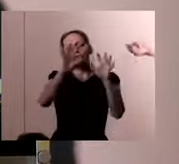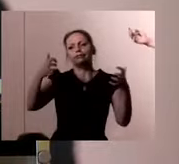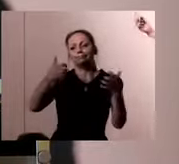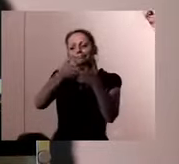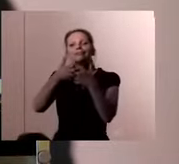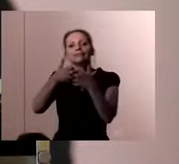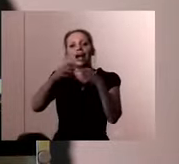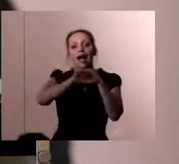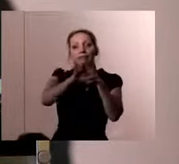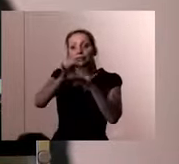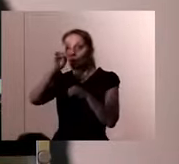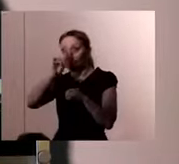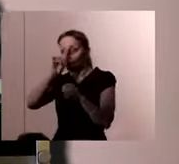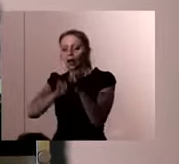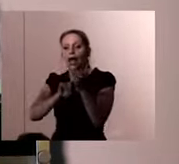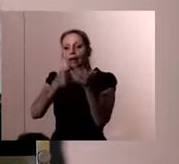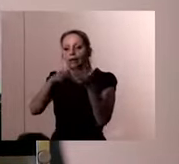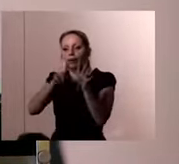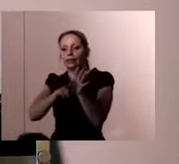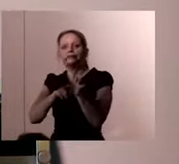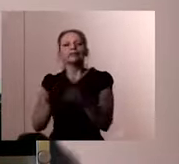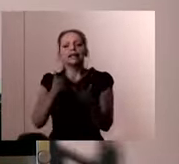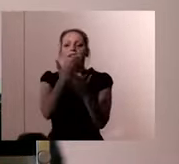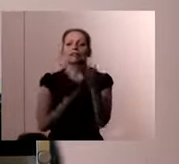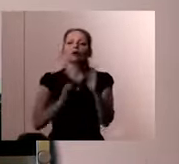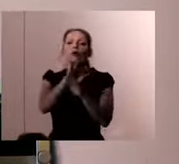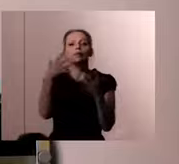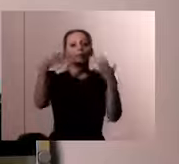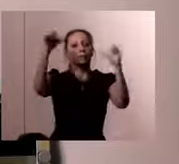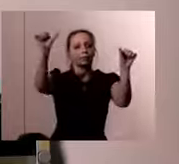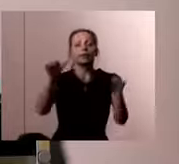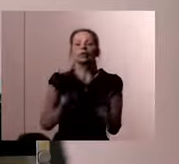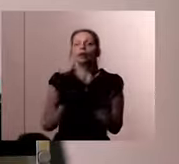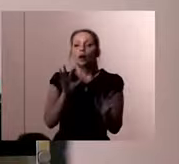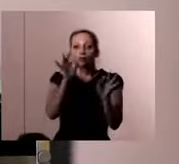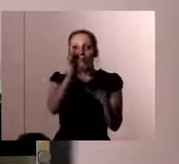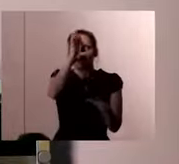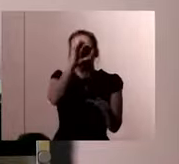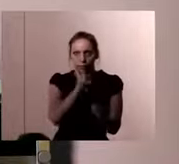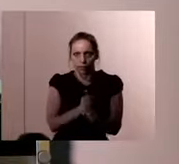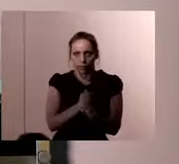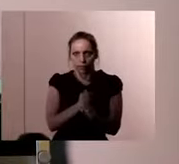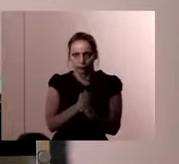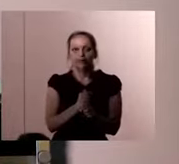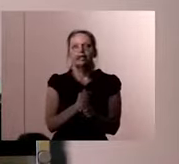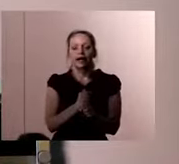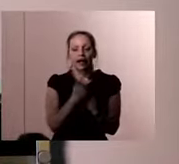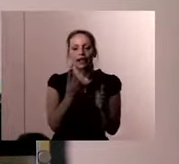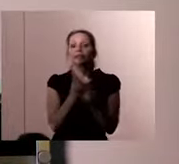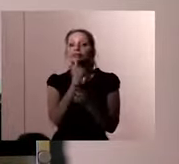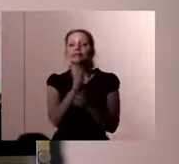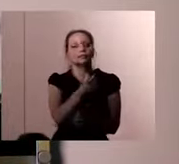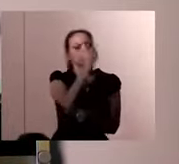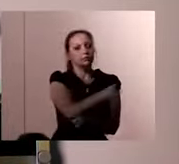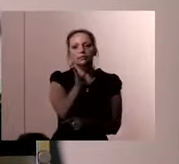in the lobbies. And it's a triumphal narrative in which certain beliefs and hypnotic affirmations are repeated